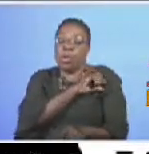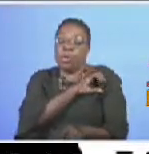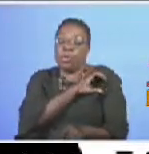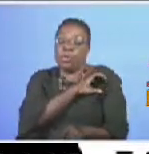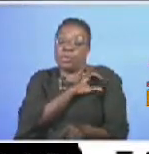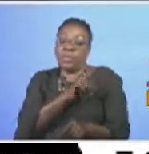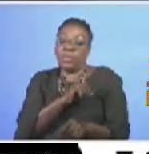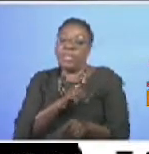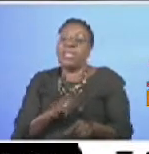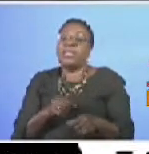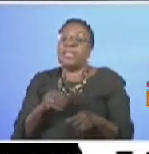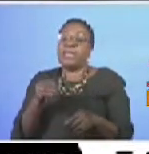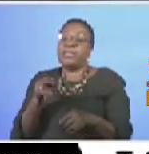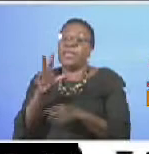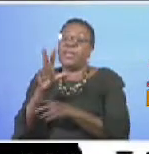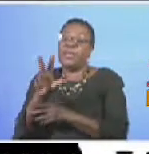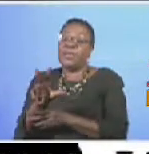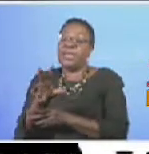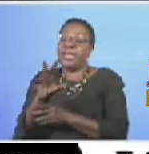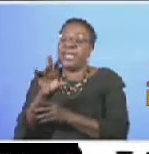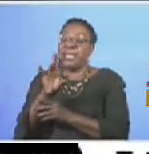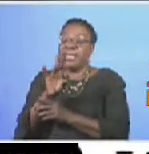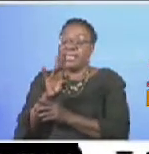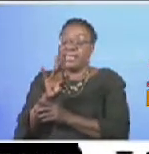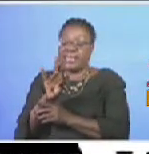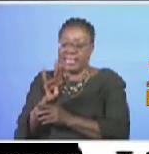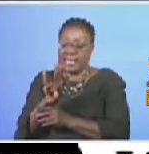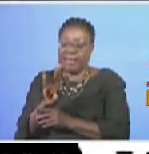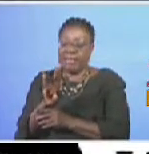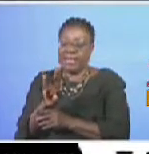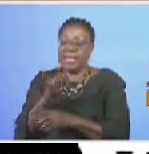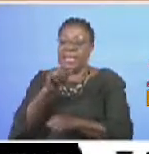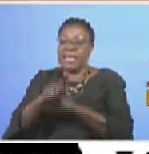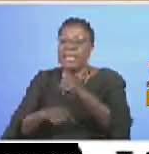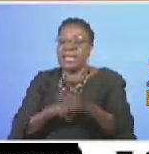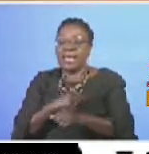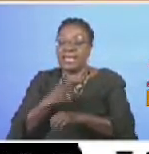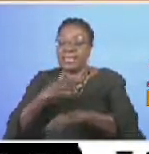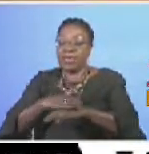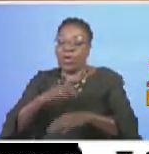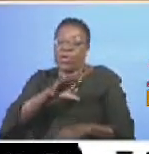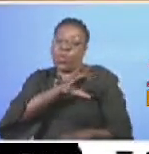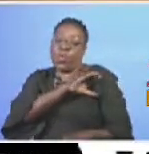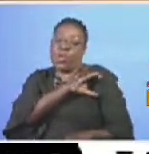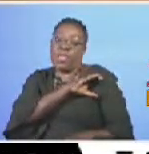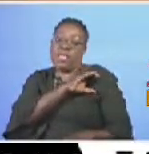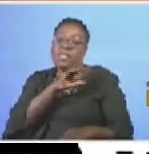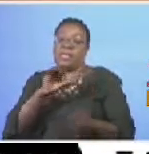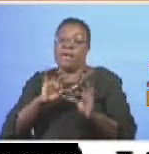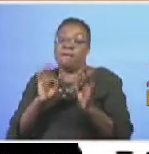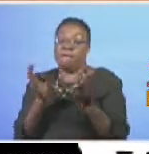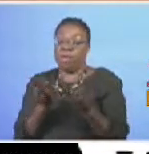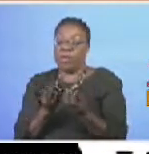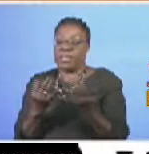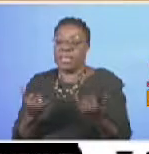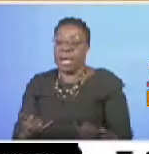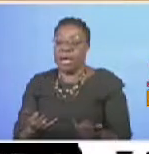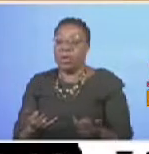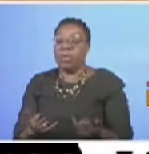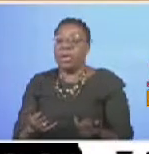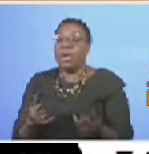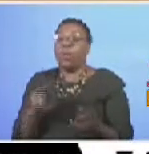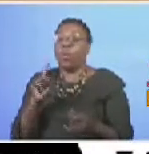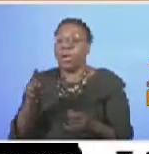spent 37 years on the force, rising through the ranks to now the first ever female deputy commissioner. But